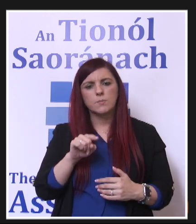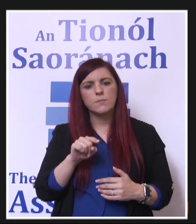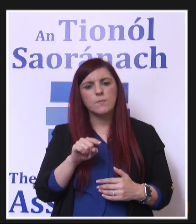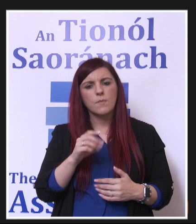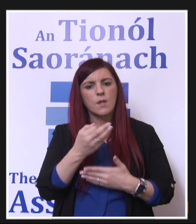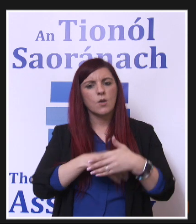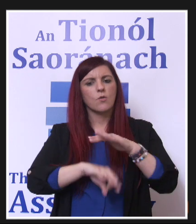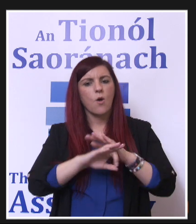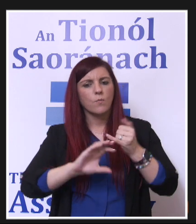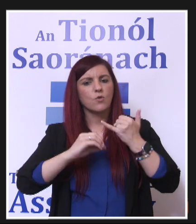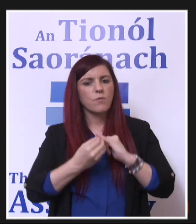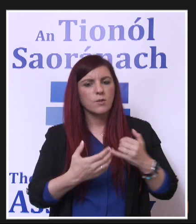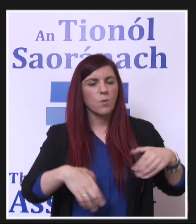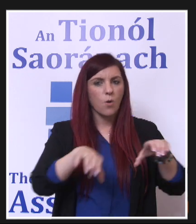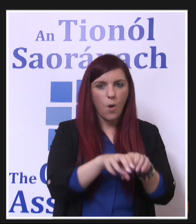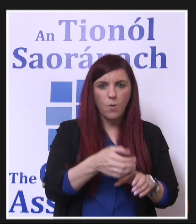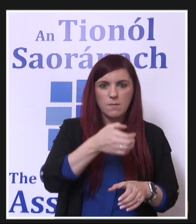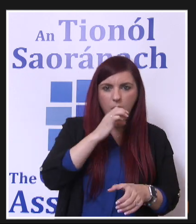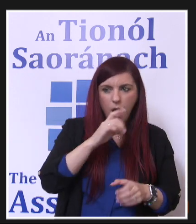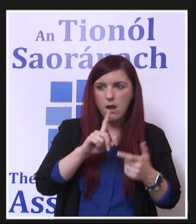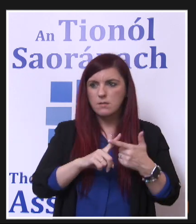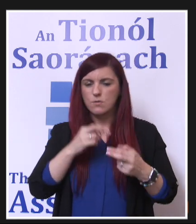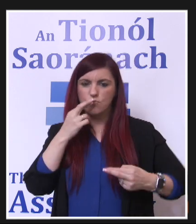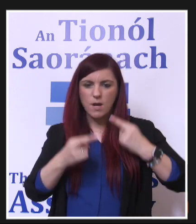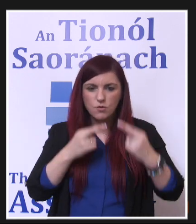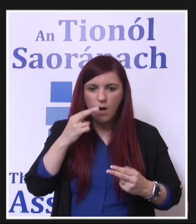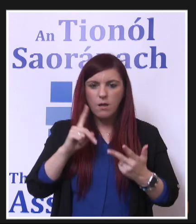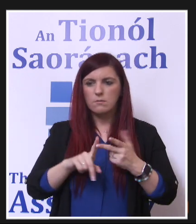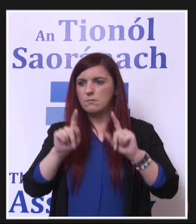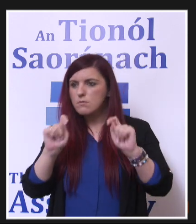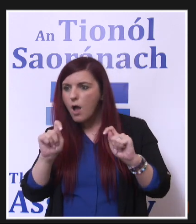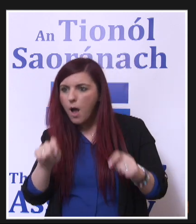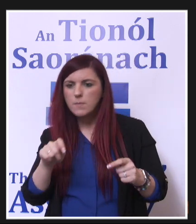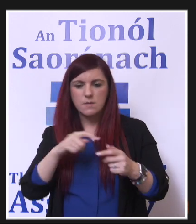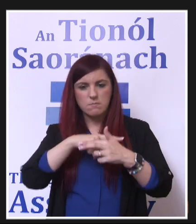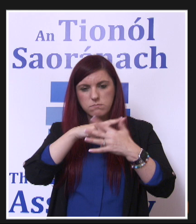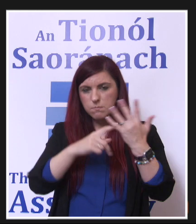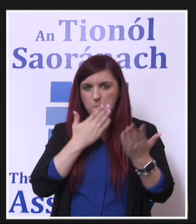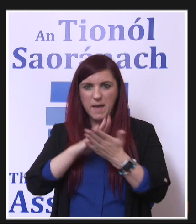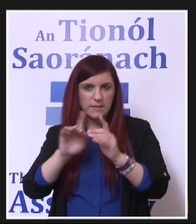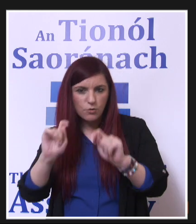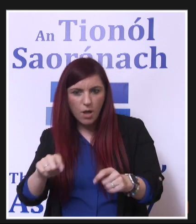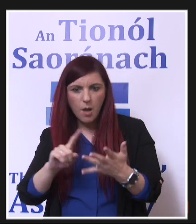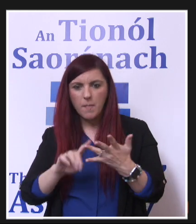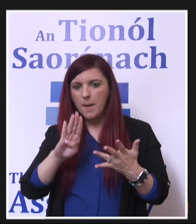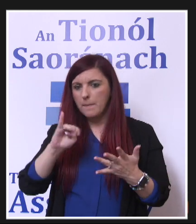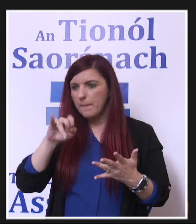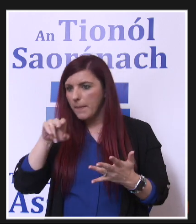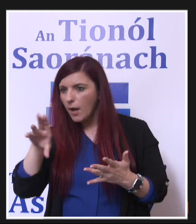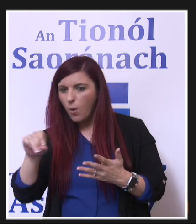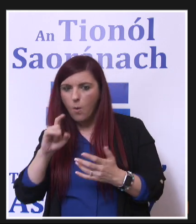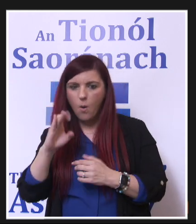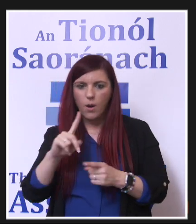The government were trying to close our bars, our restaurants, betting shops, bingo halls, you name it, and offer a